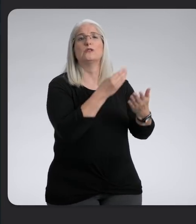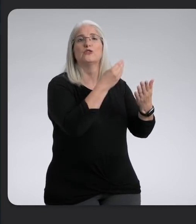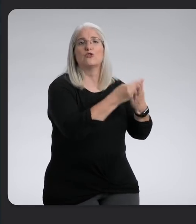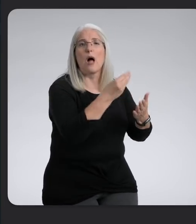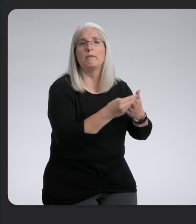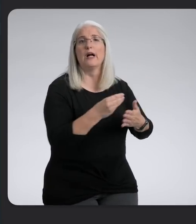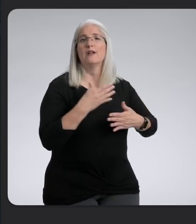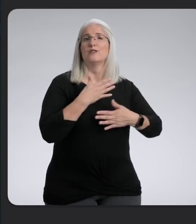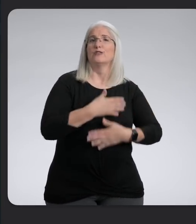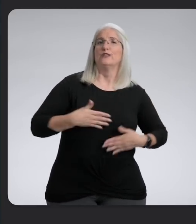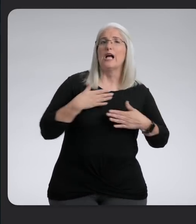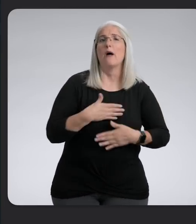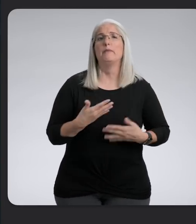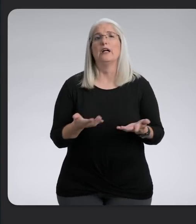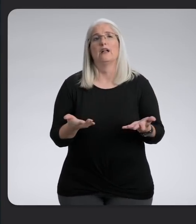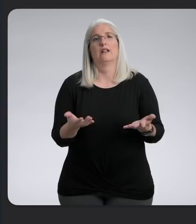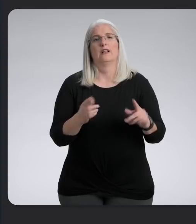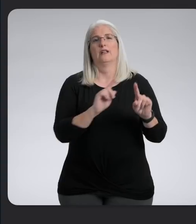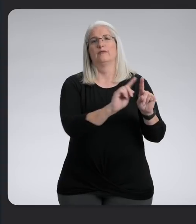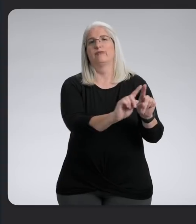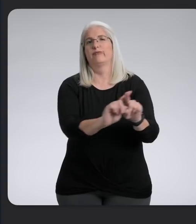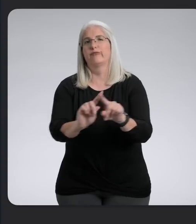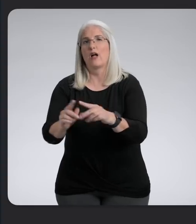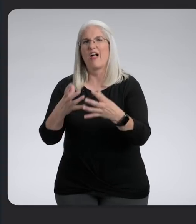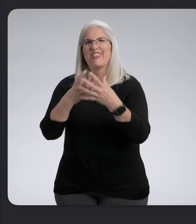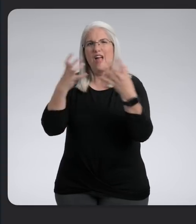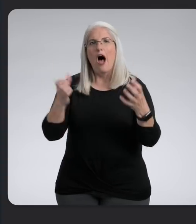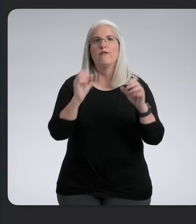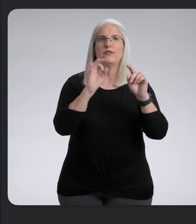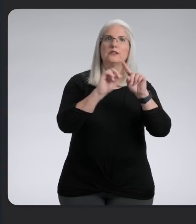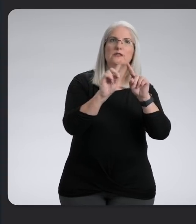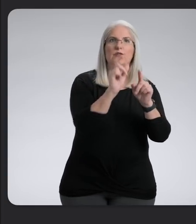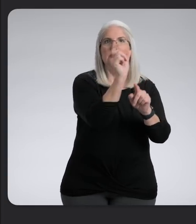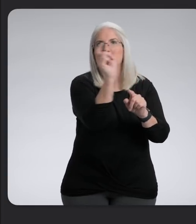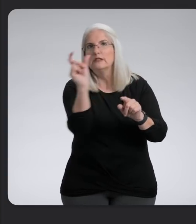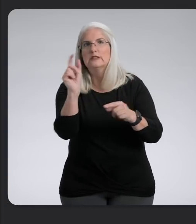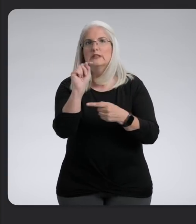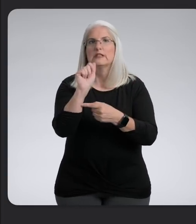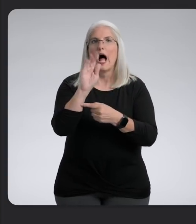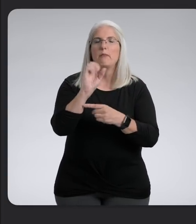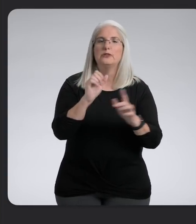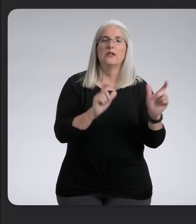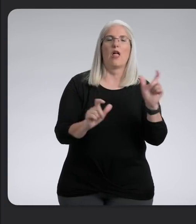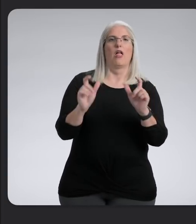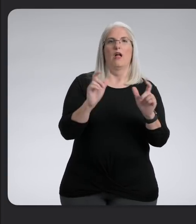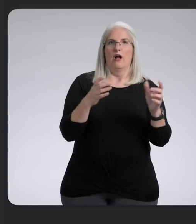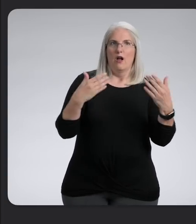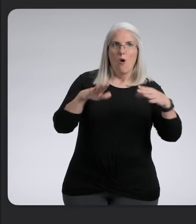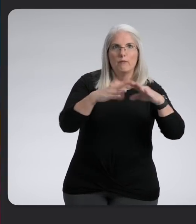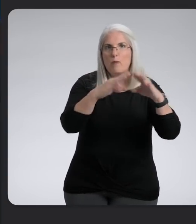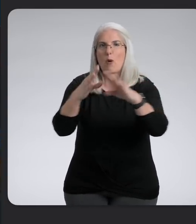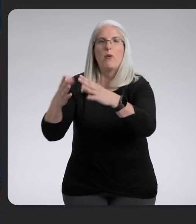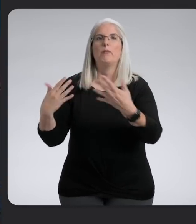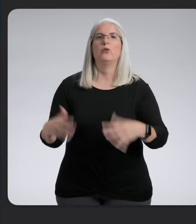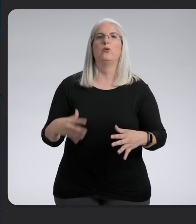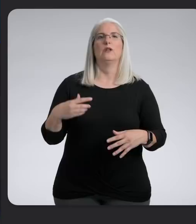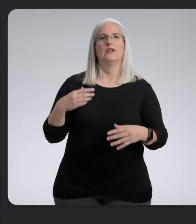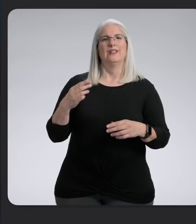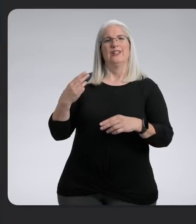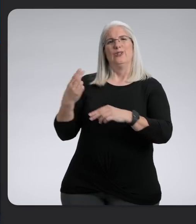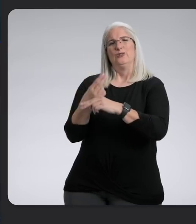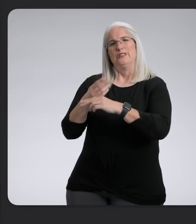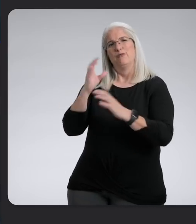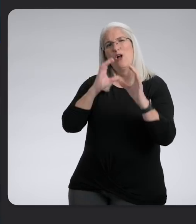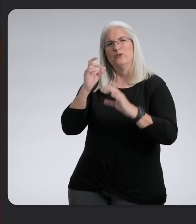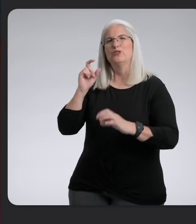that often leaves them with a lot of tabs, windows, and other distractions. We think using the browser should feel natural and